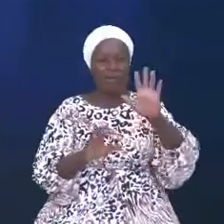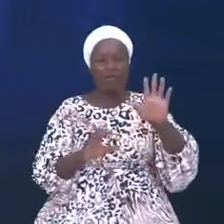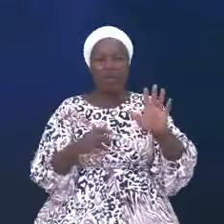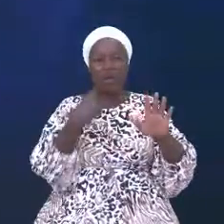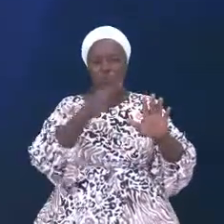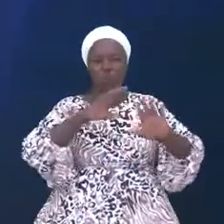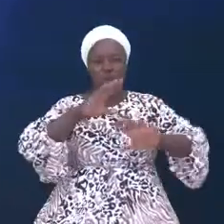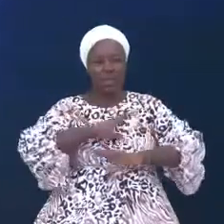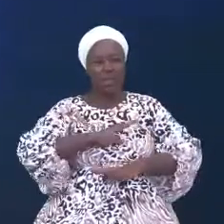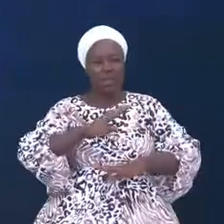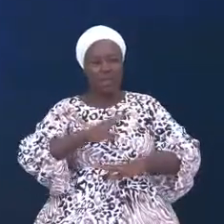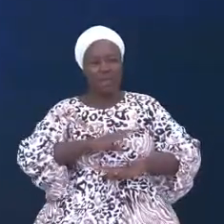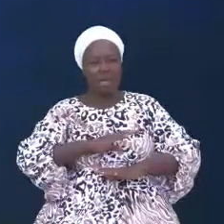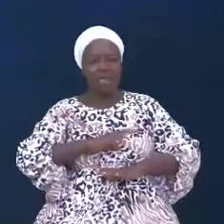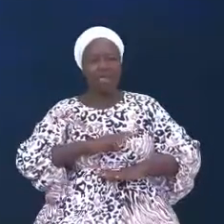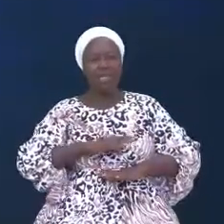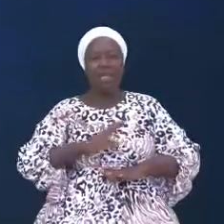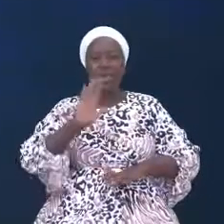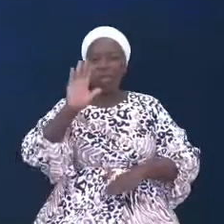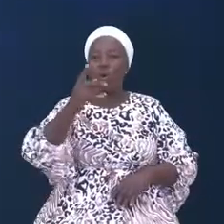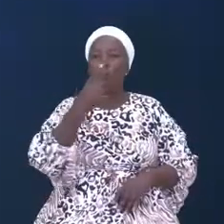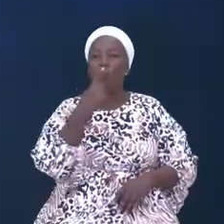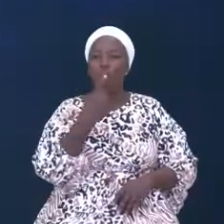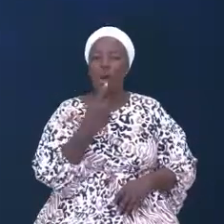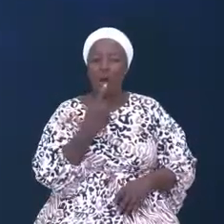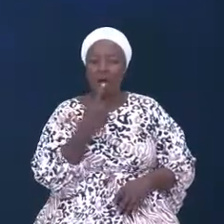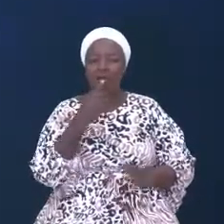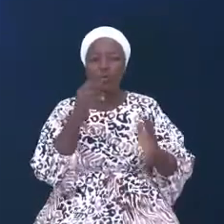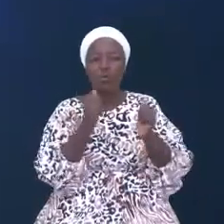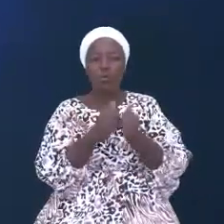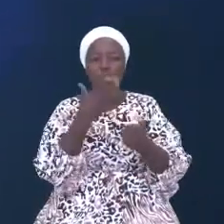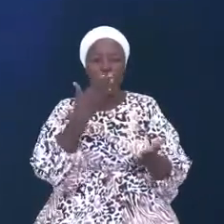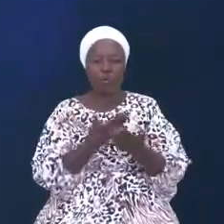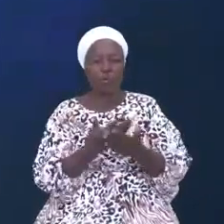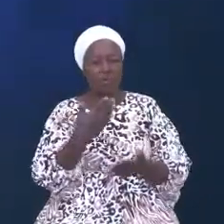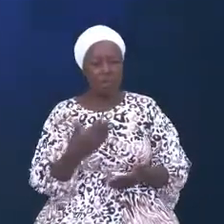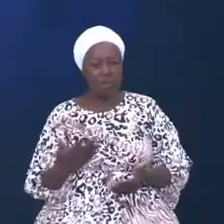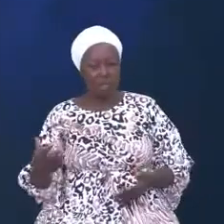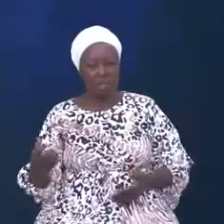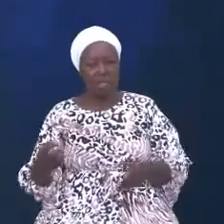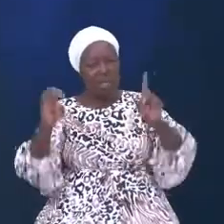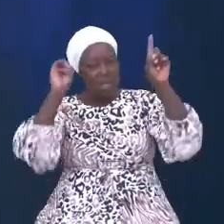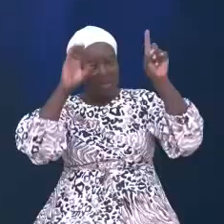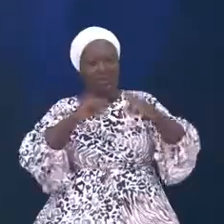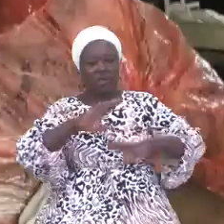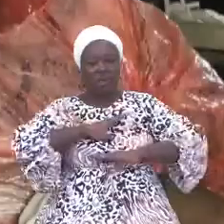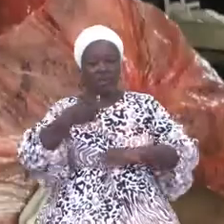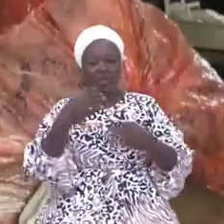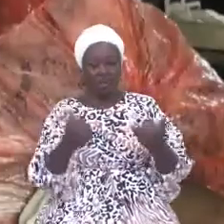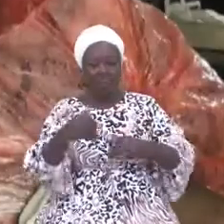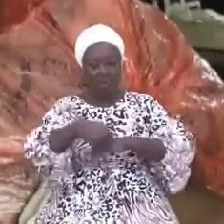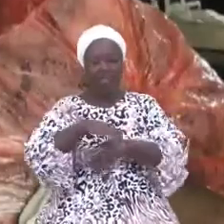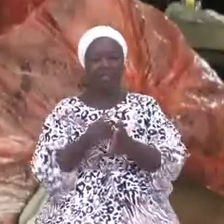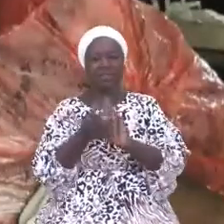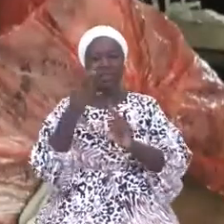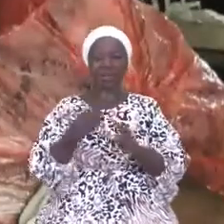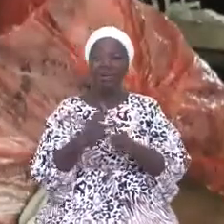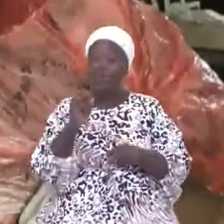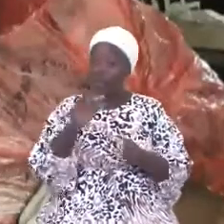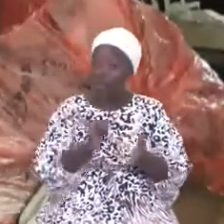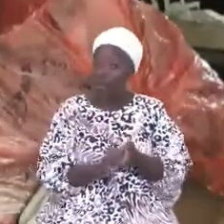who satisfies thy mouth with good things. He'll satisfy you tonight, so that